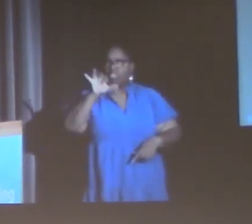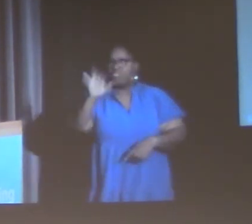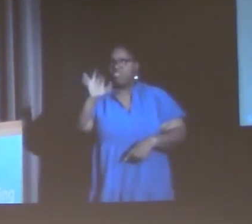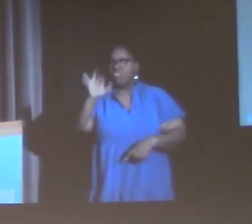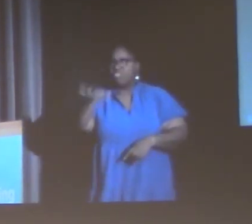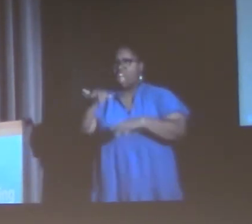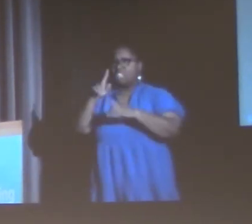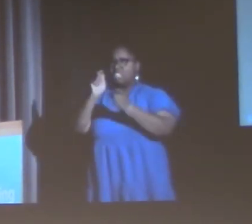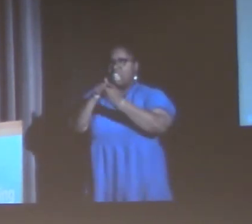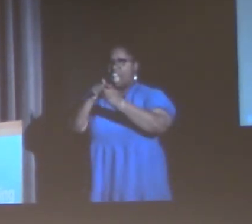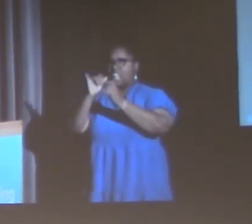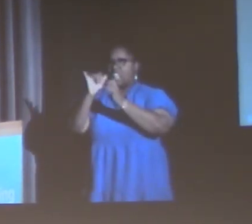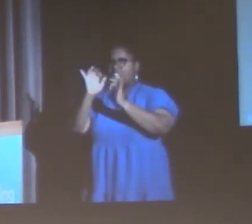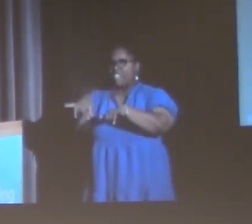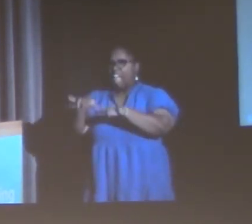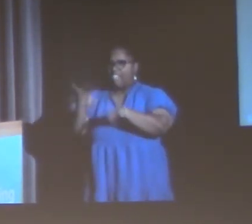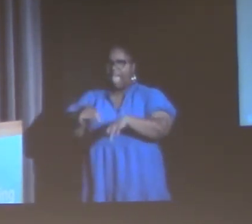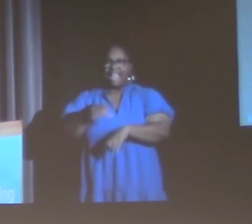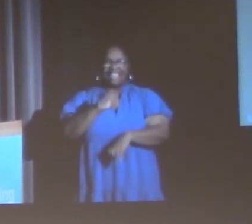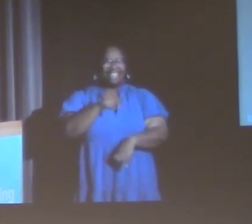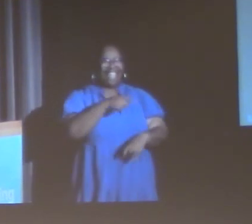line, but,